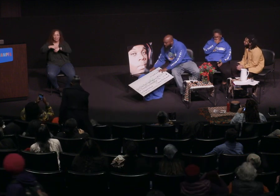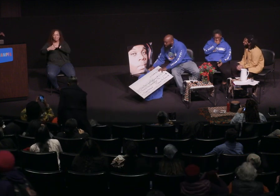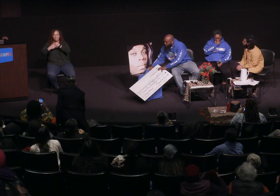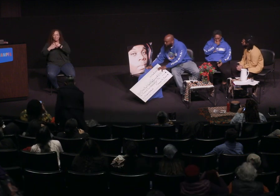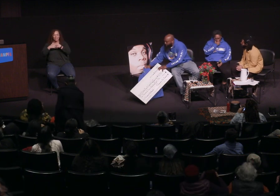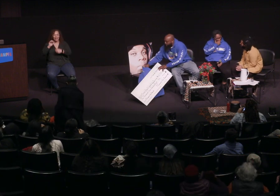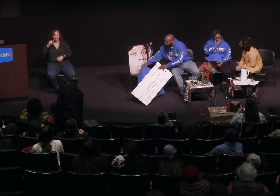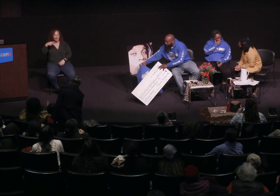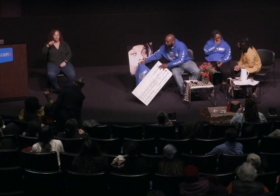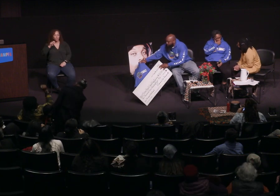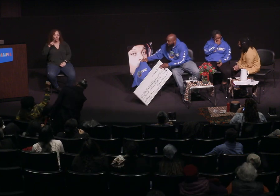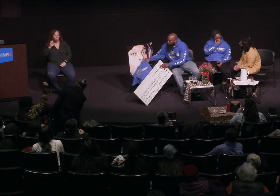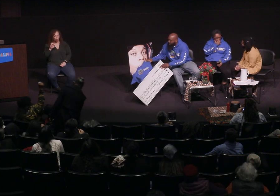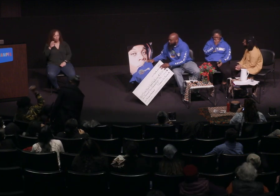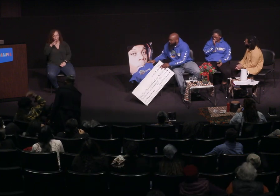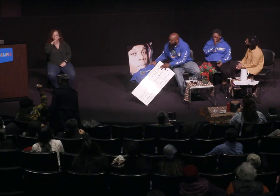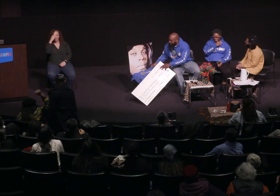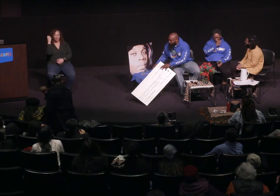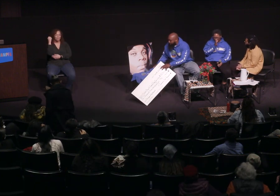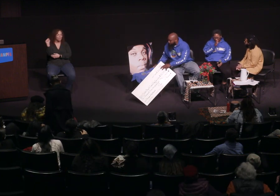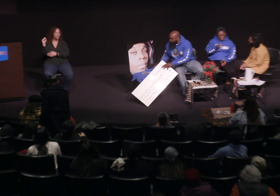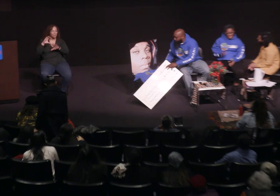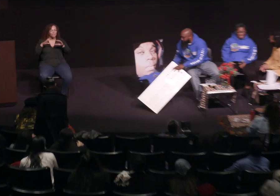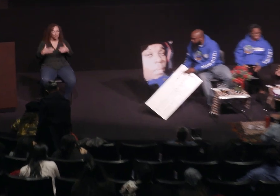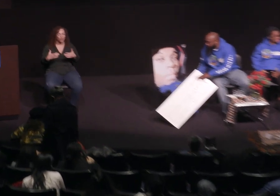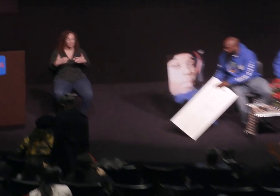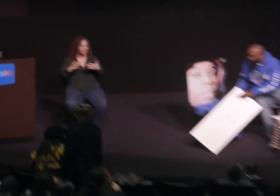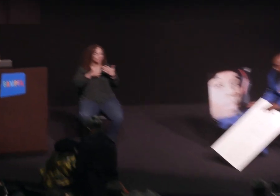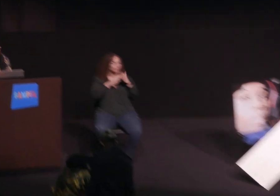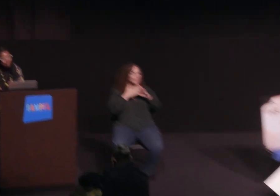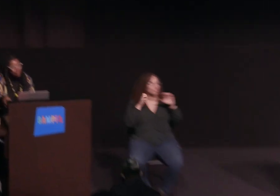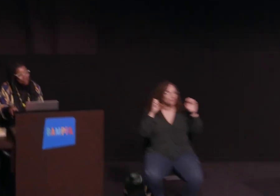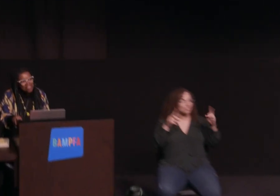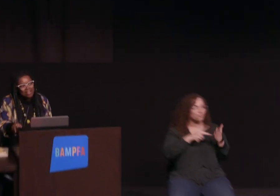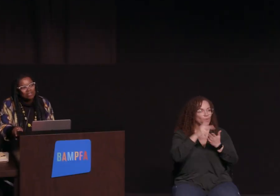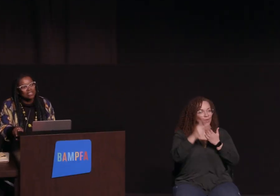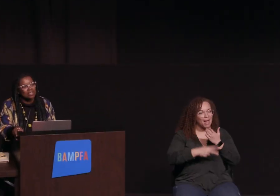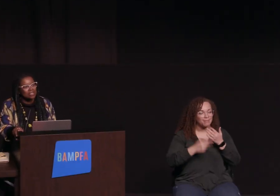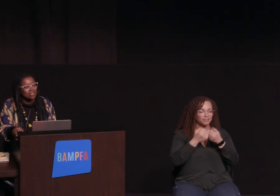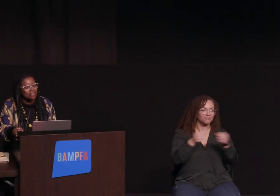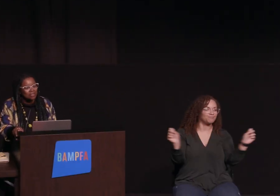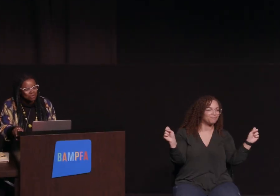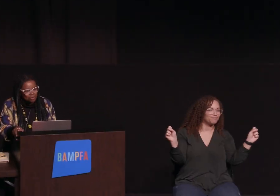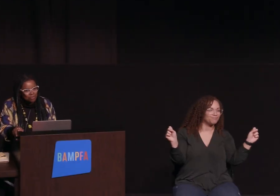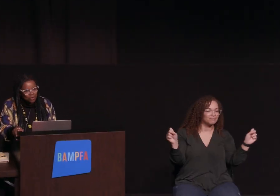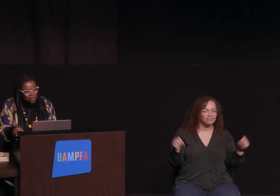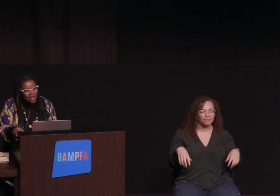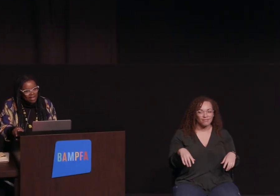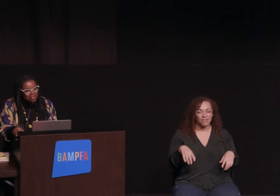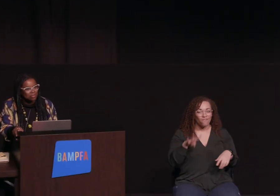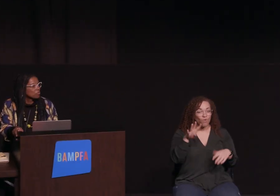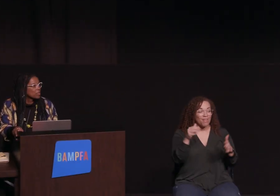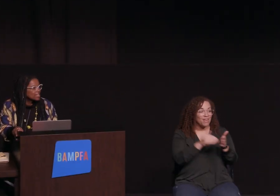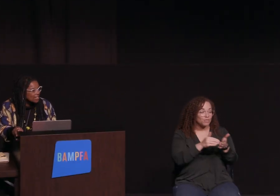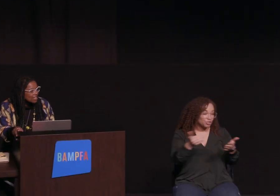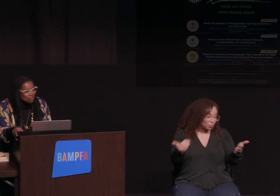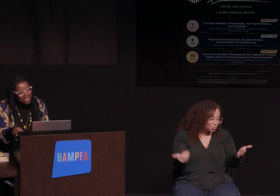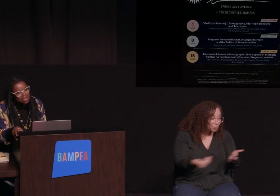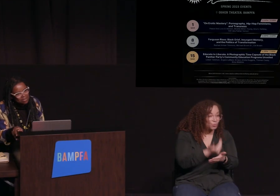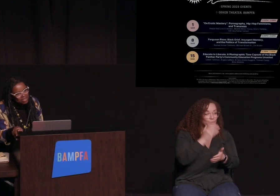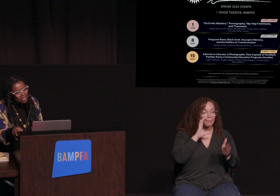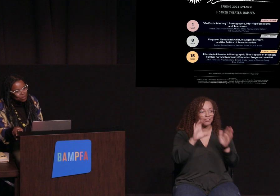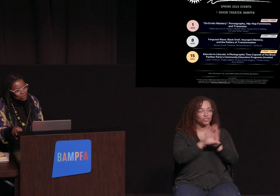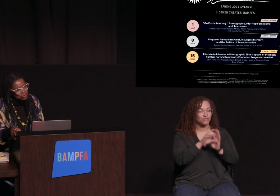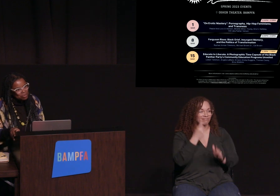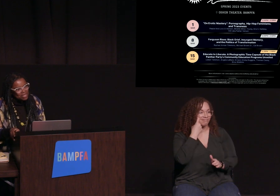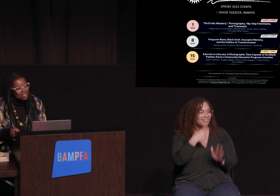the Black Panther Party's community education programs unveiled. 4,000 new photographs recently